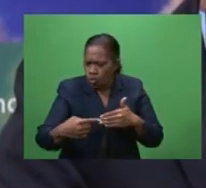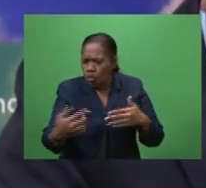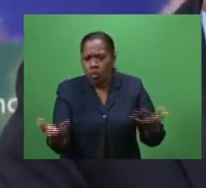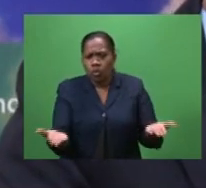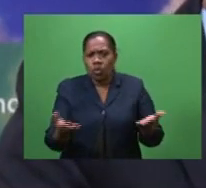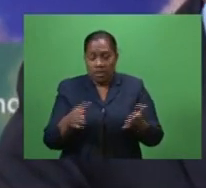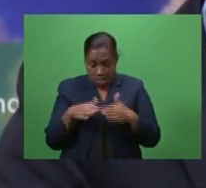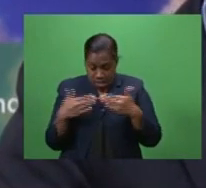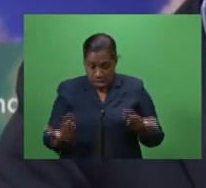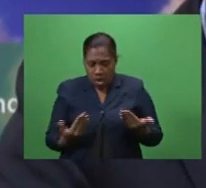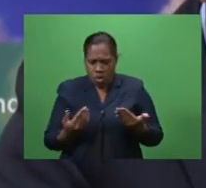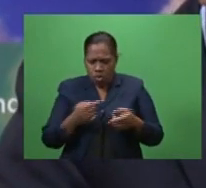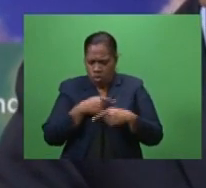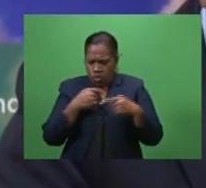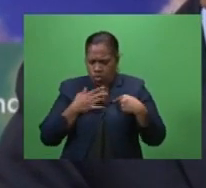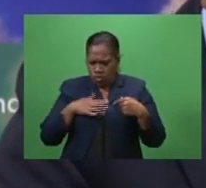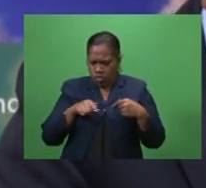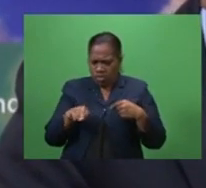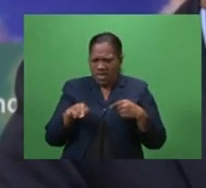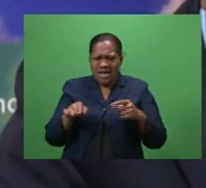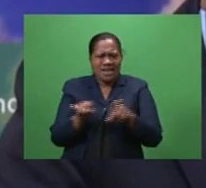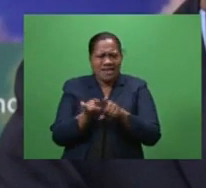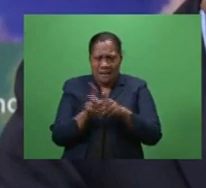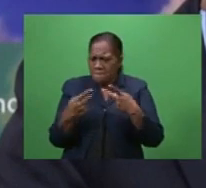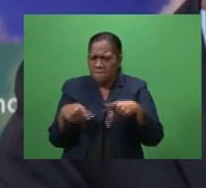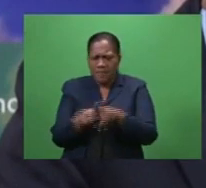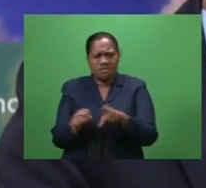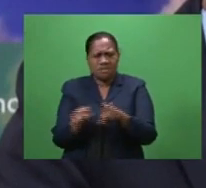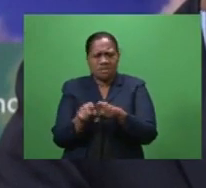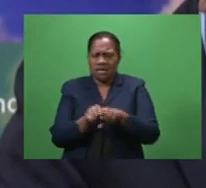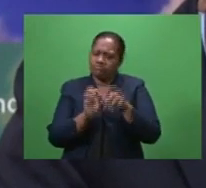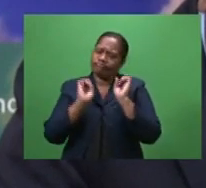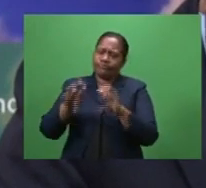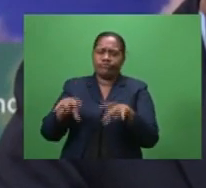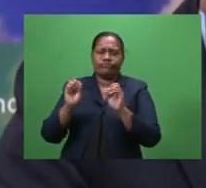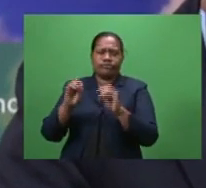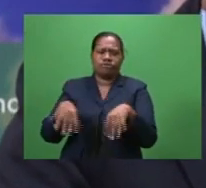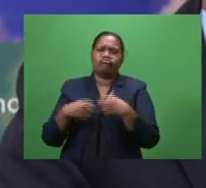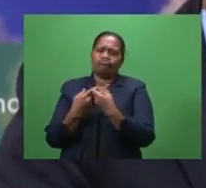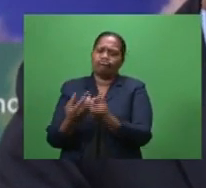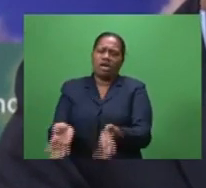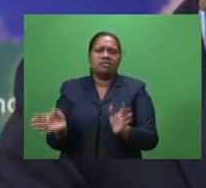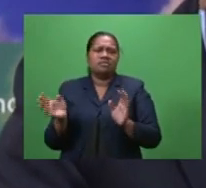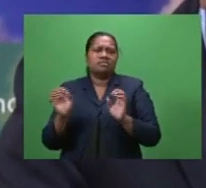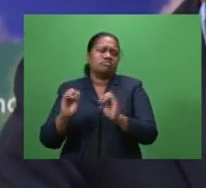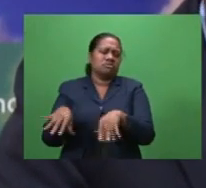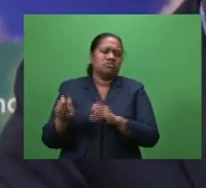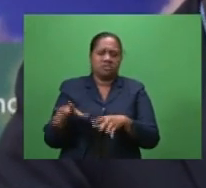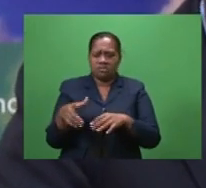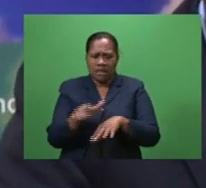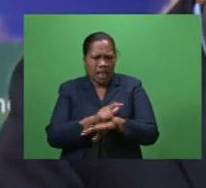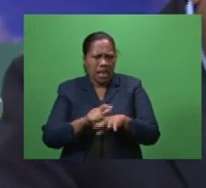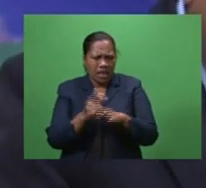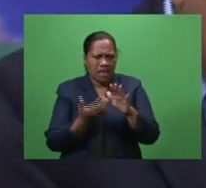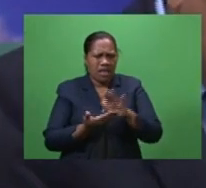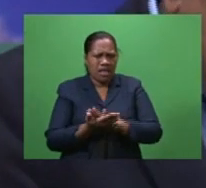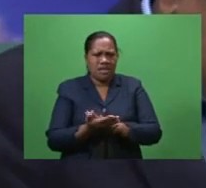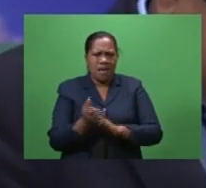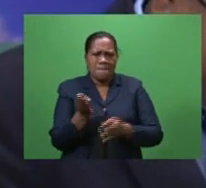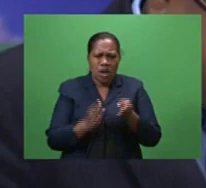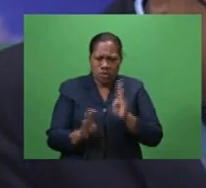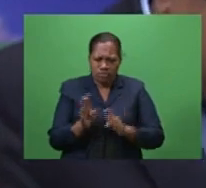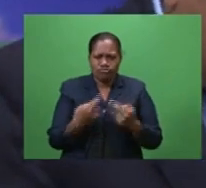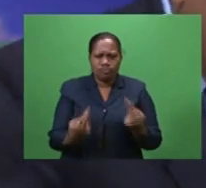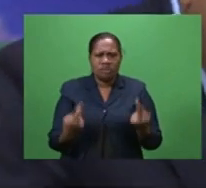our natural habitat as waste dump sites, and we are pulling land under biological resources for industrial and commercial